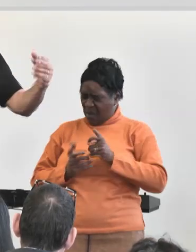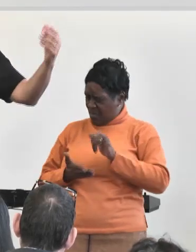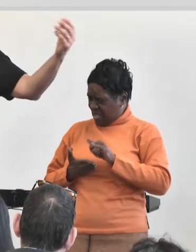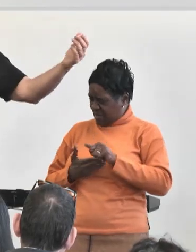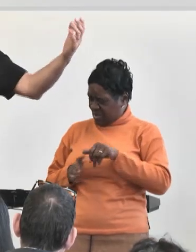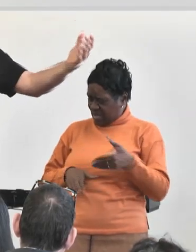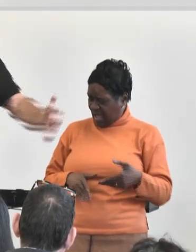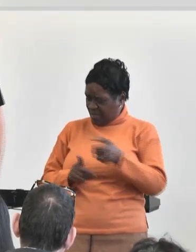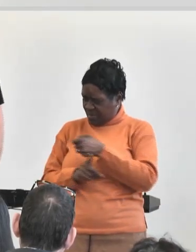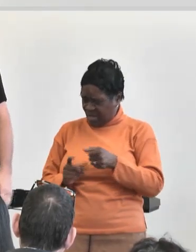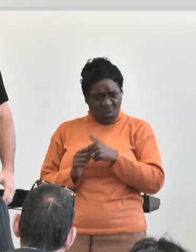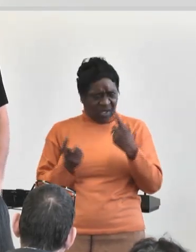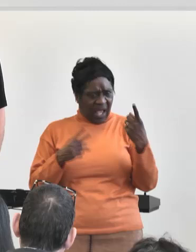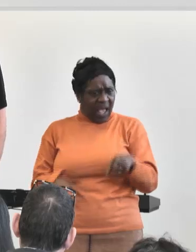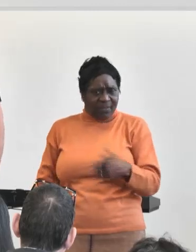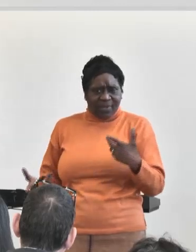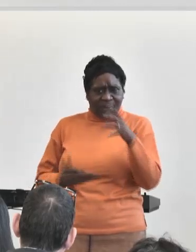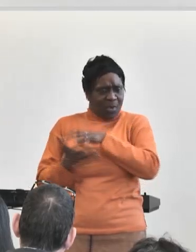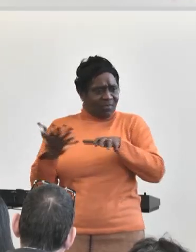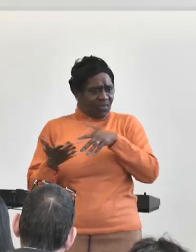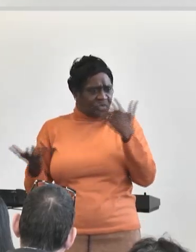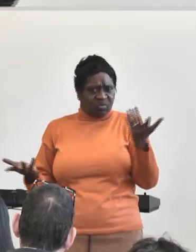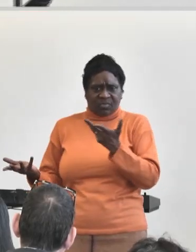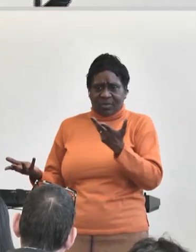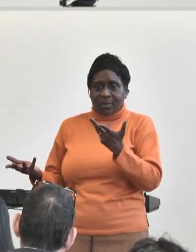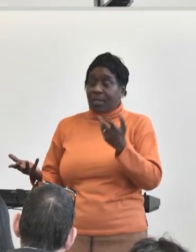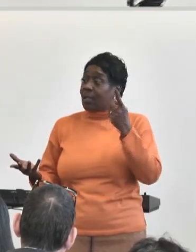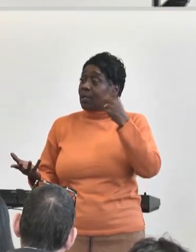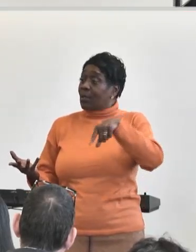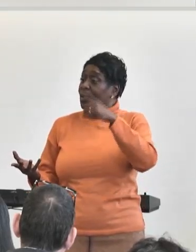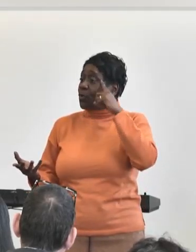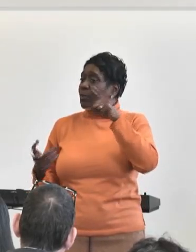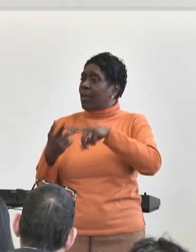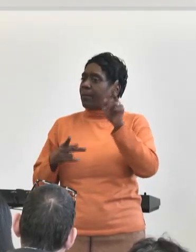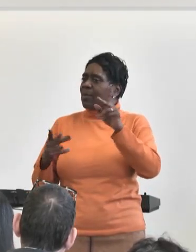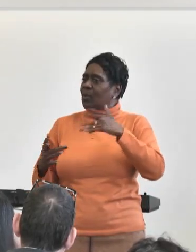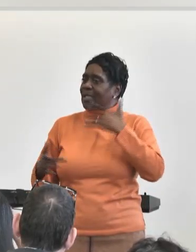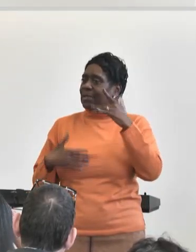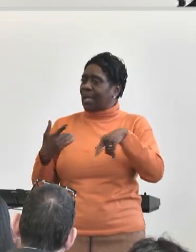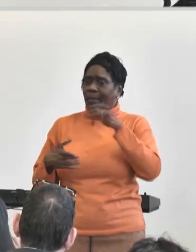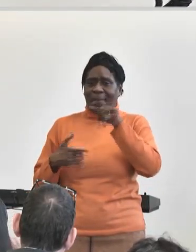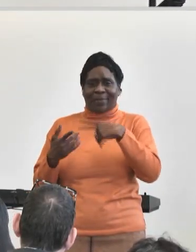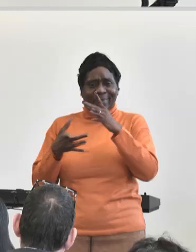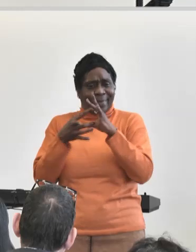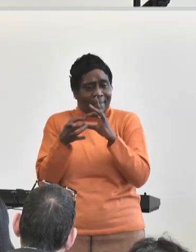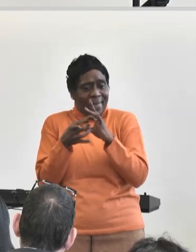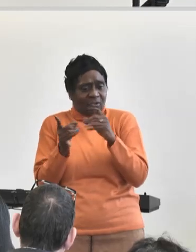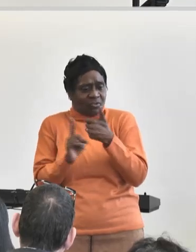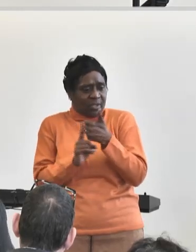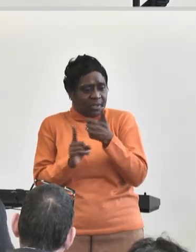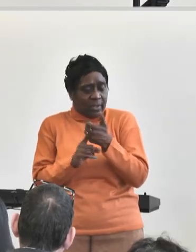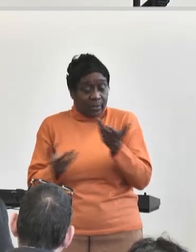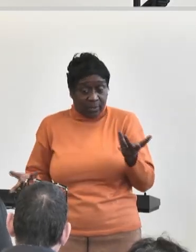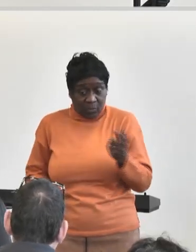confundida. What is going on? ¿Qué es lo que está pasando? And they would have thought that people were excited about that message. Yo hubiera creído que la gente debía estar